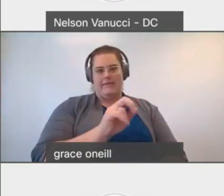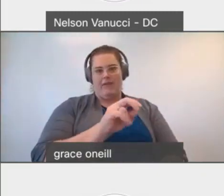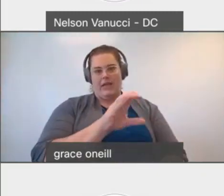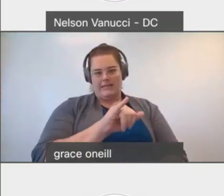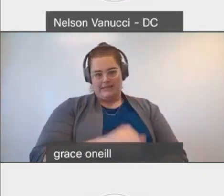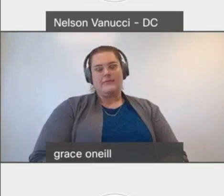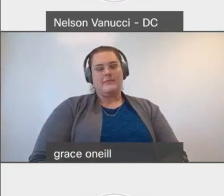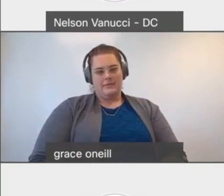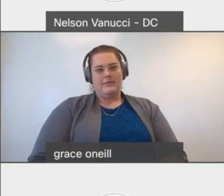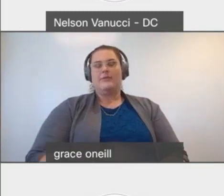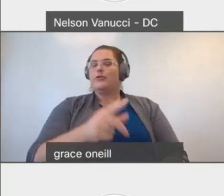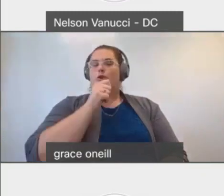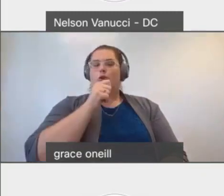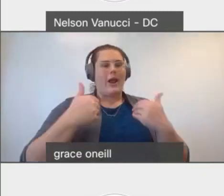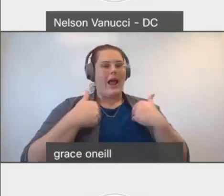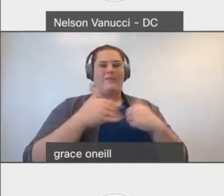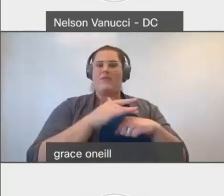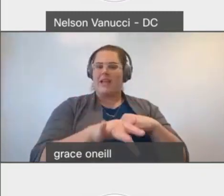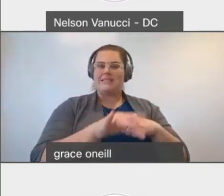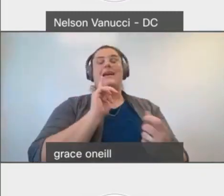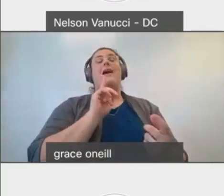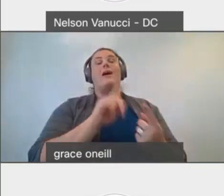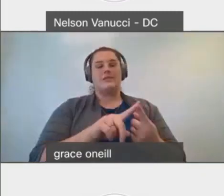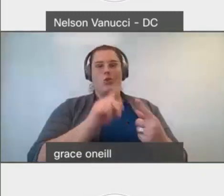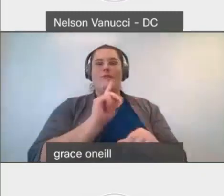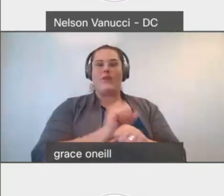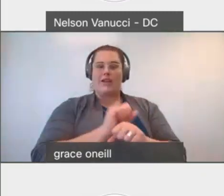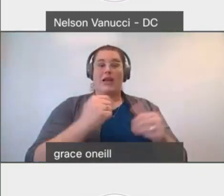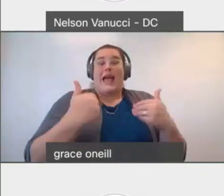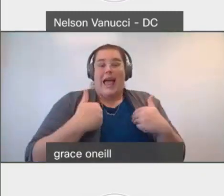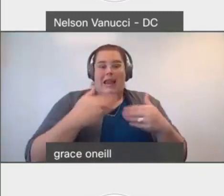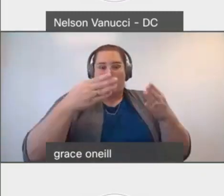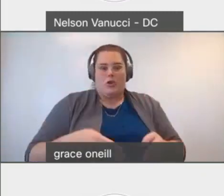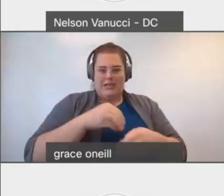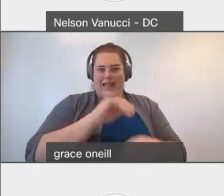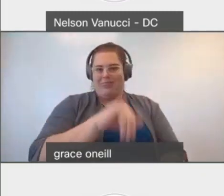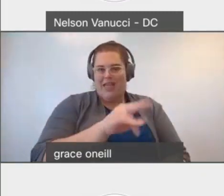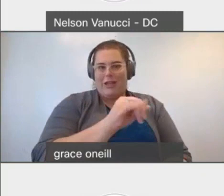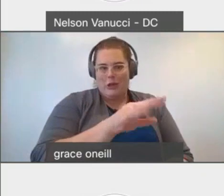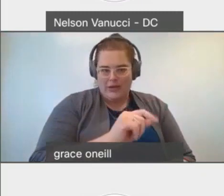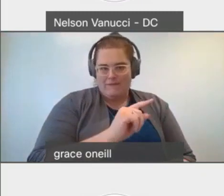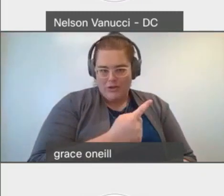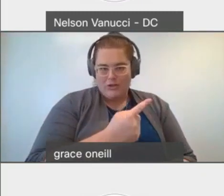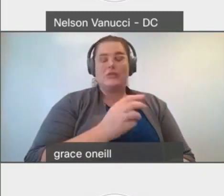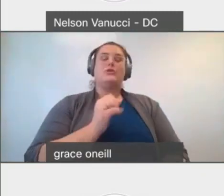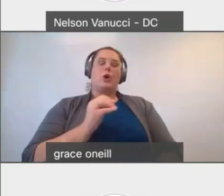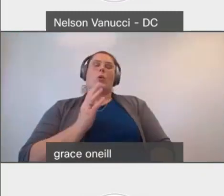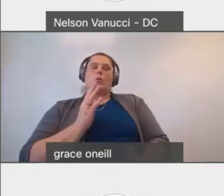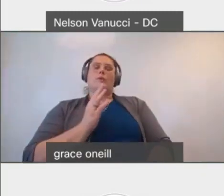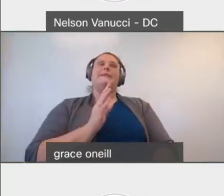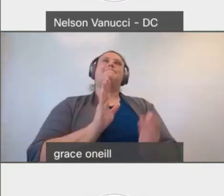actually had a person in that unit. So long and short of it is, I really